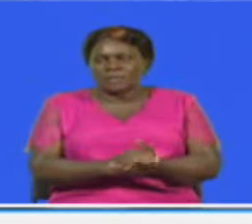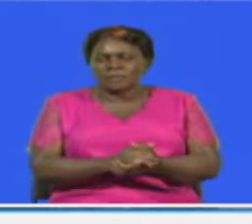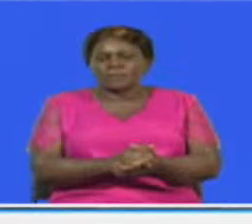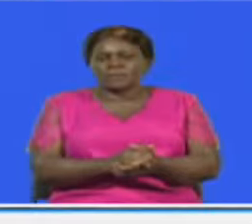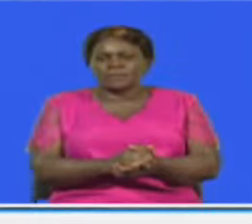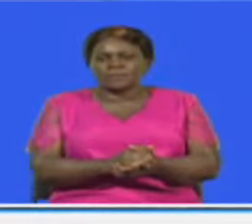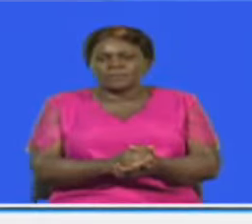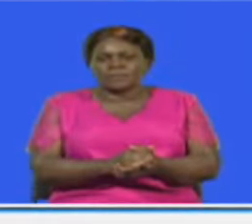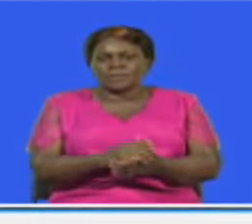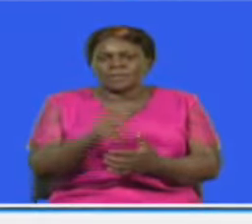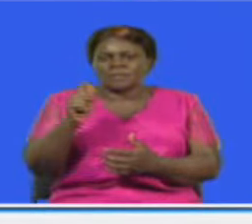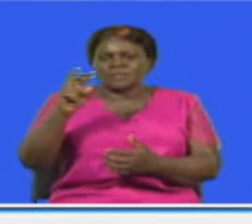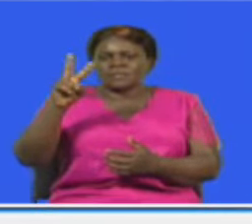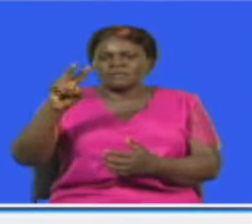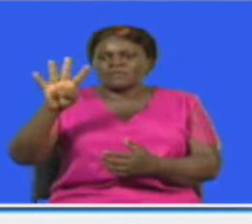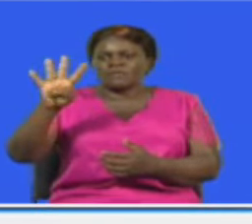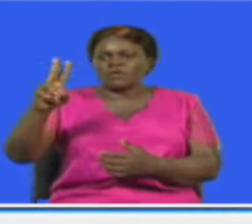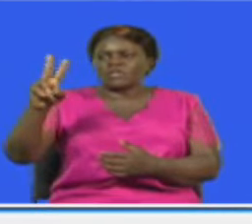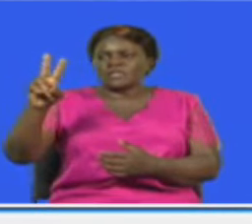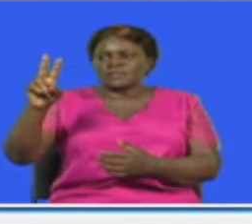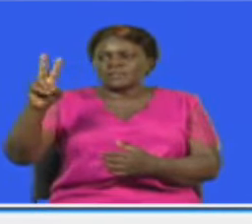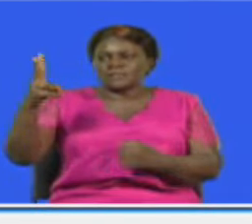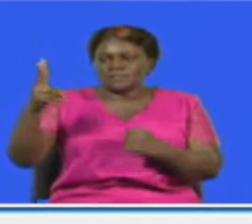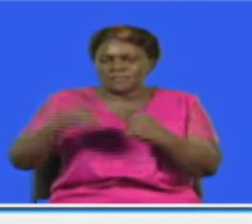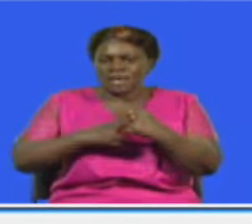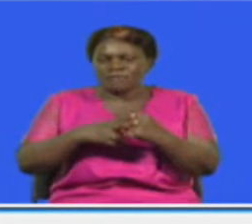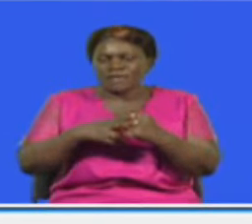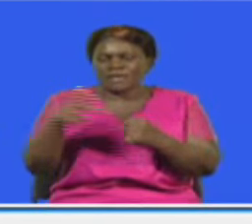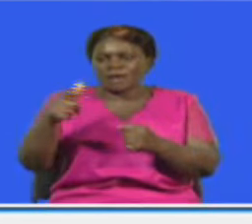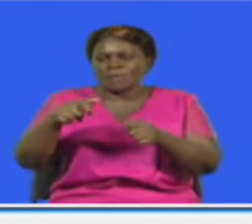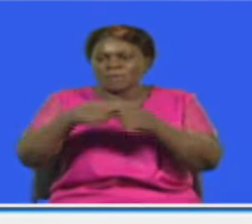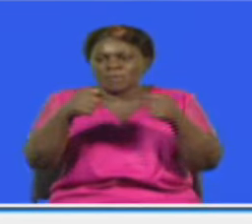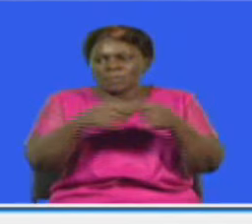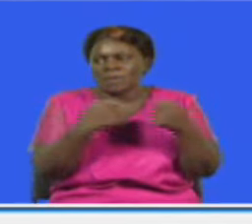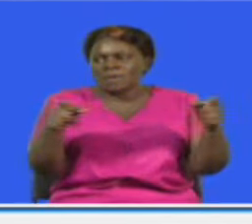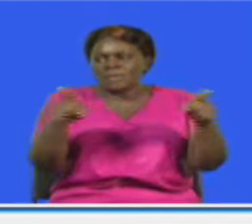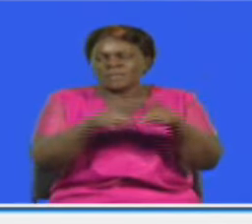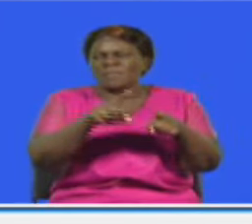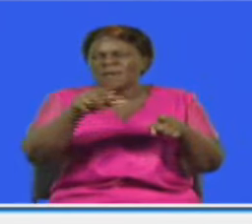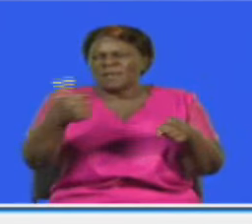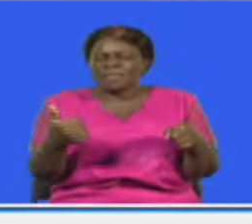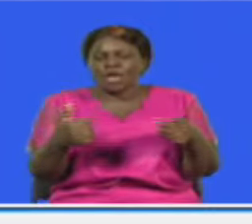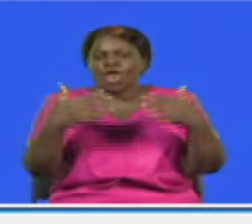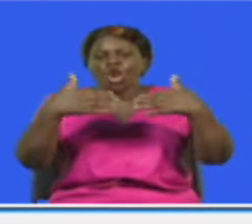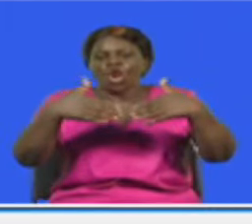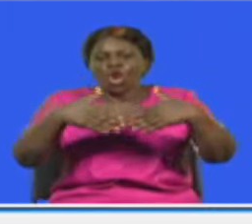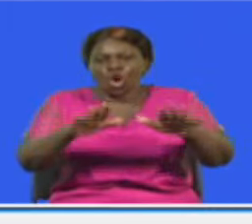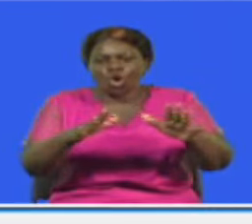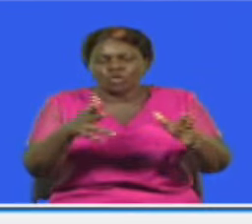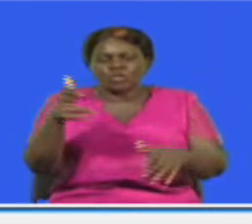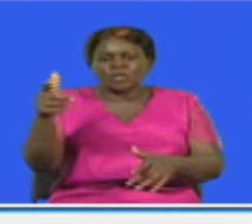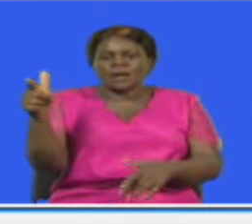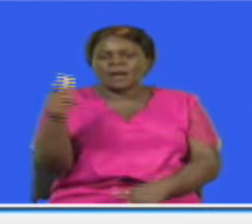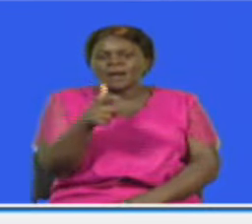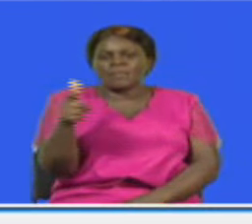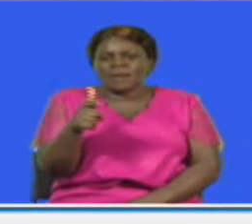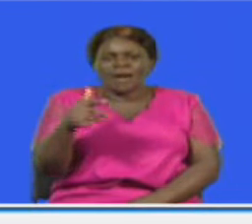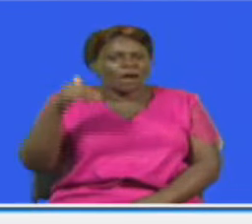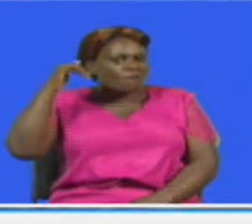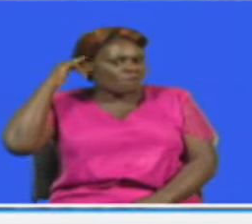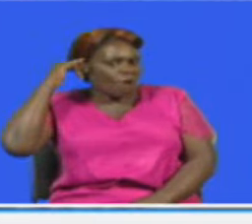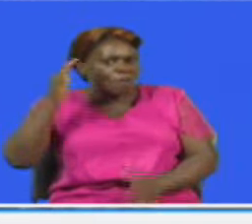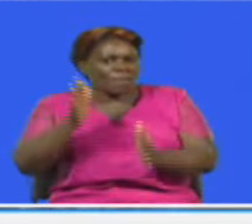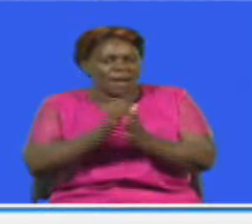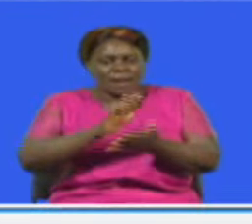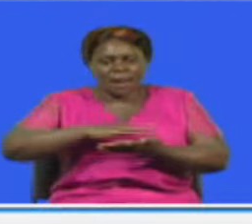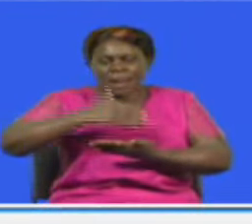Mbaraka of TV47, whose camera was destroyed, and NTV's William Akosi, who lost his camera, a mobile phone, and